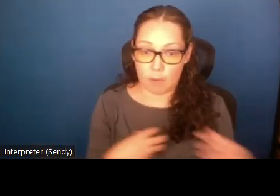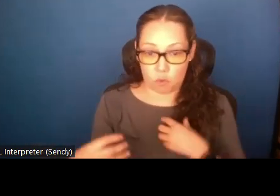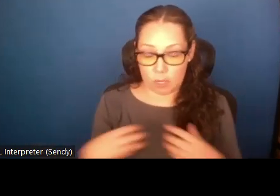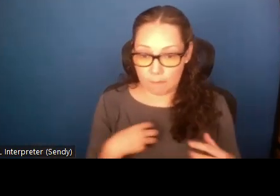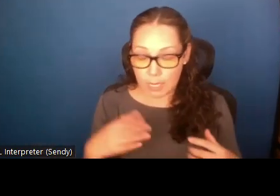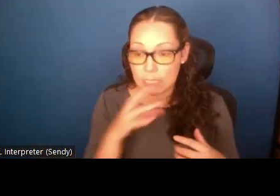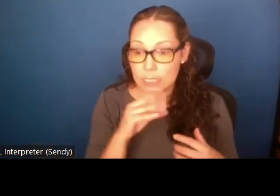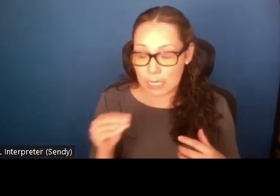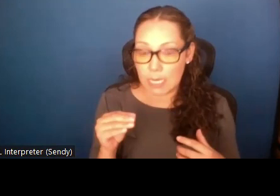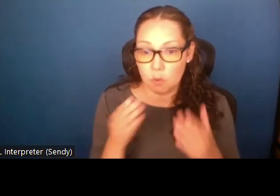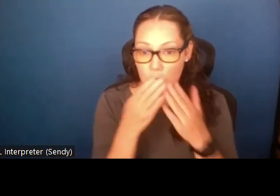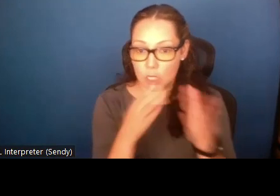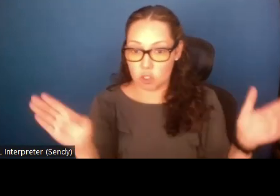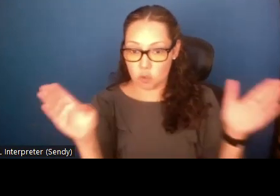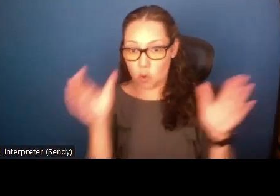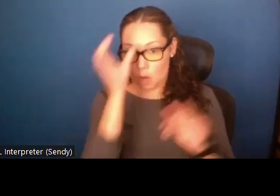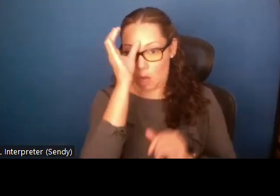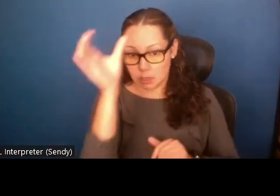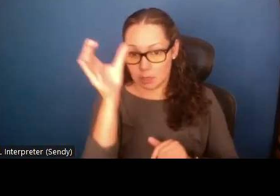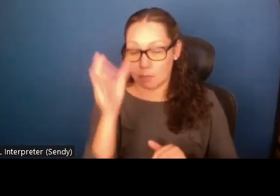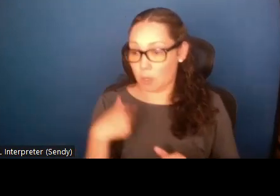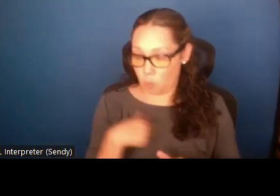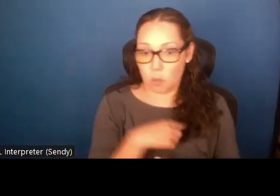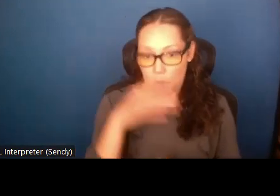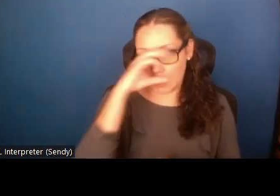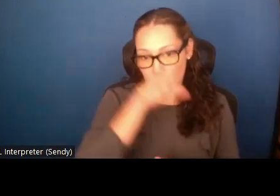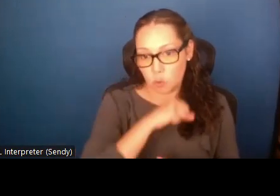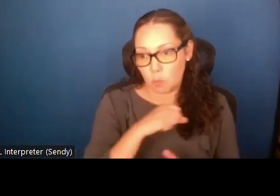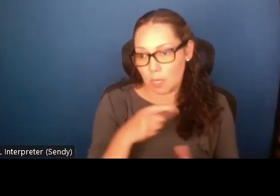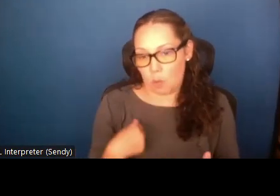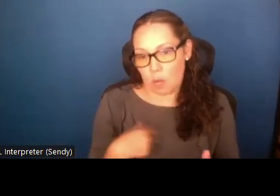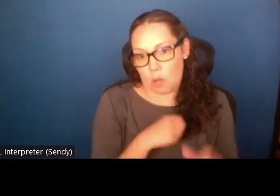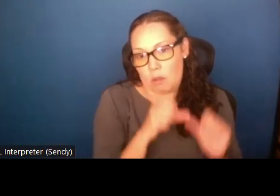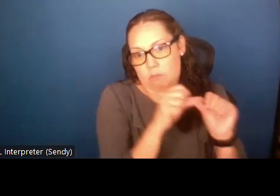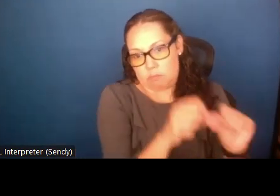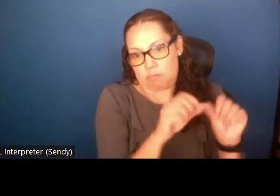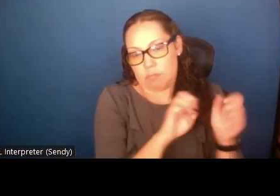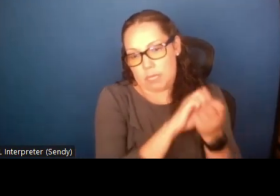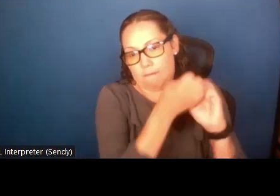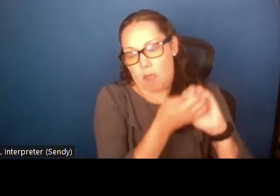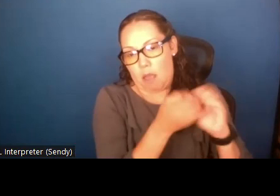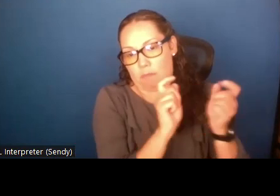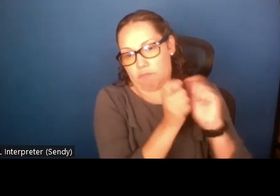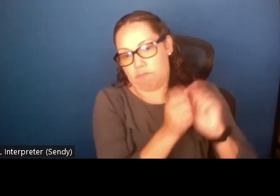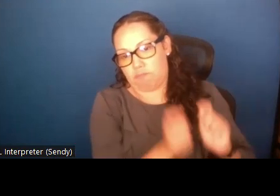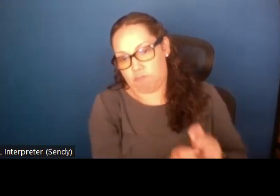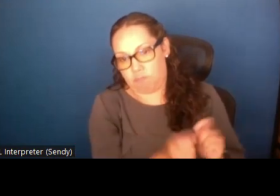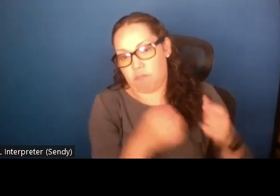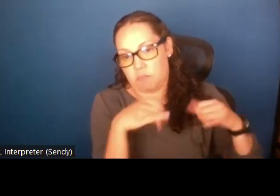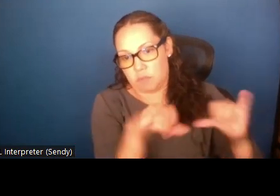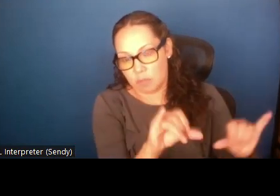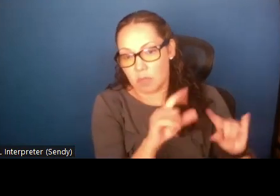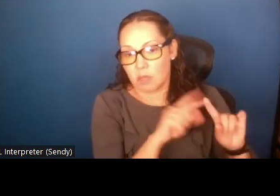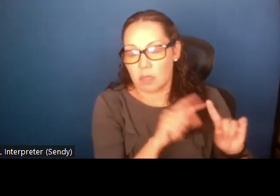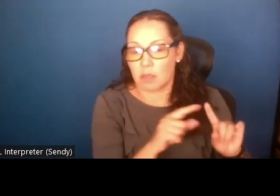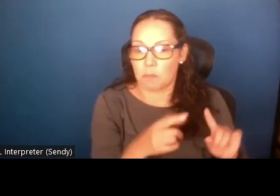general concept, understanding that we're going to continue to evolve it based on the feedback that we got. But I'll just summarize my core